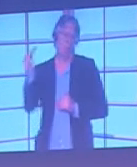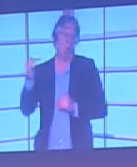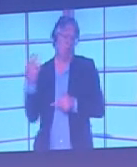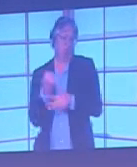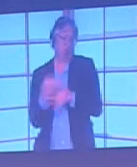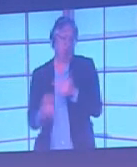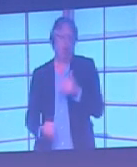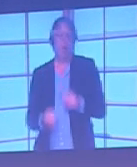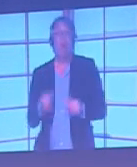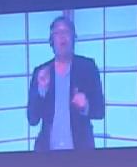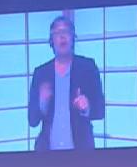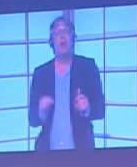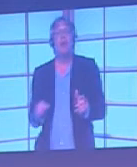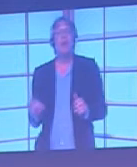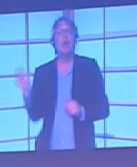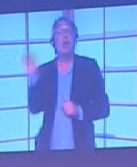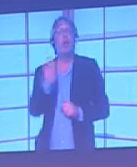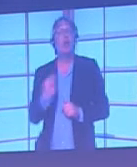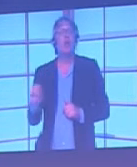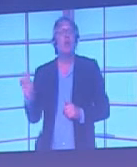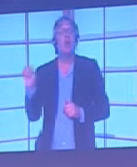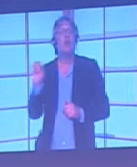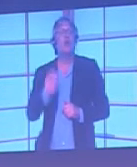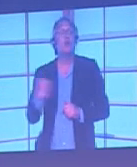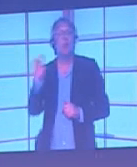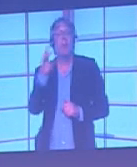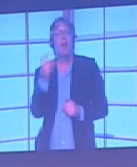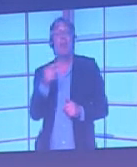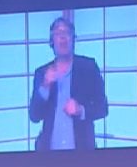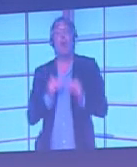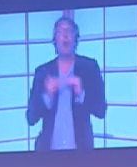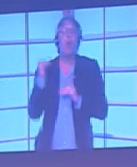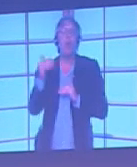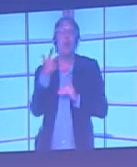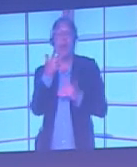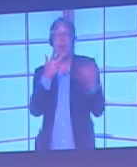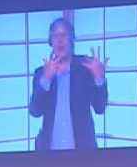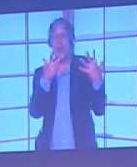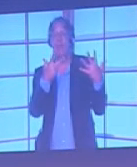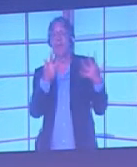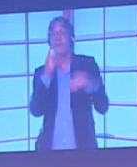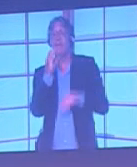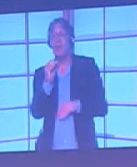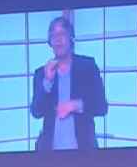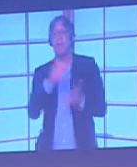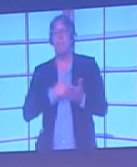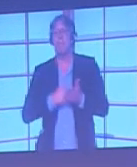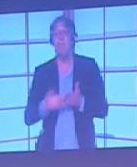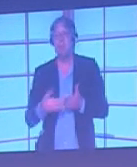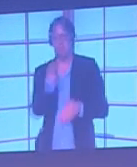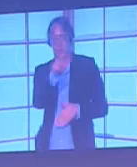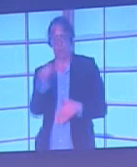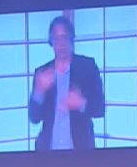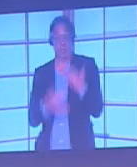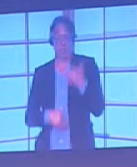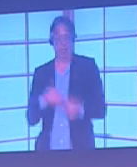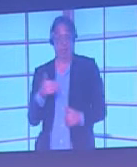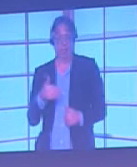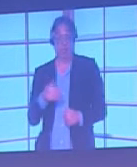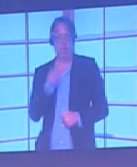80 million disabled people in Europe, over 12% of the population, and